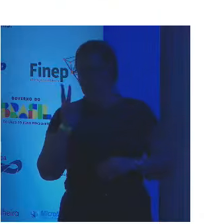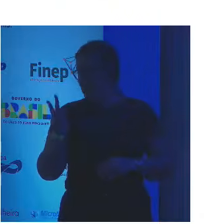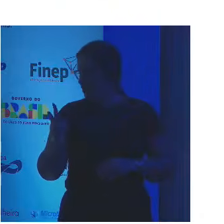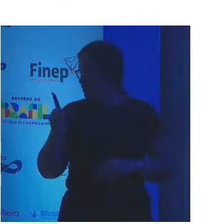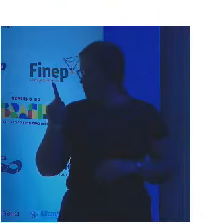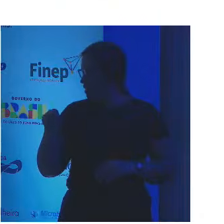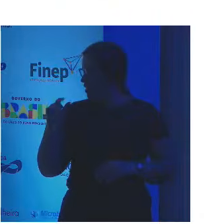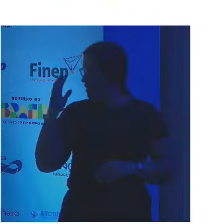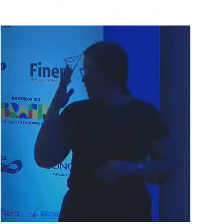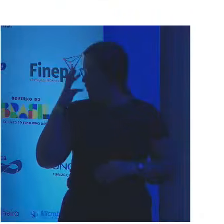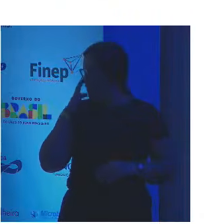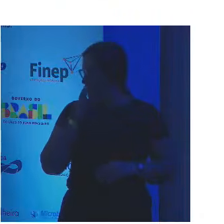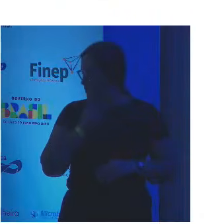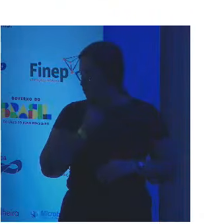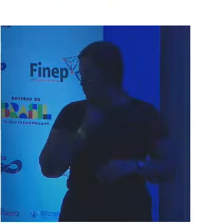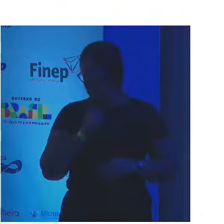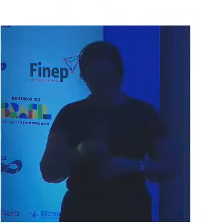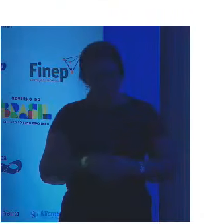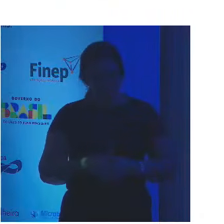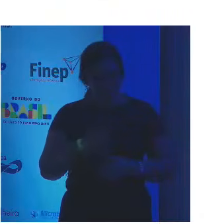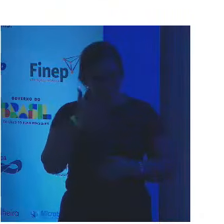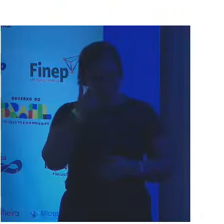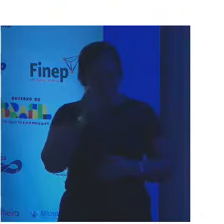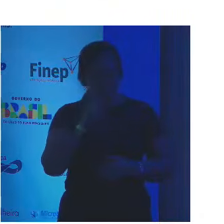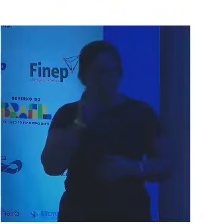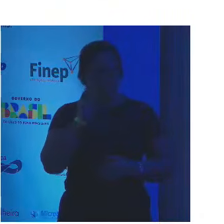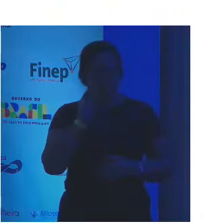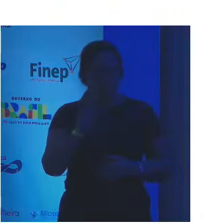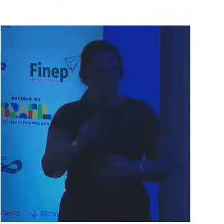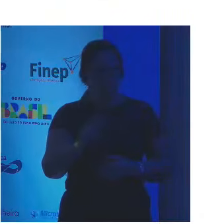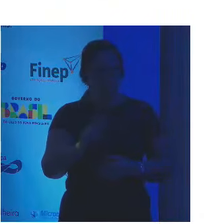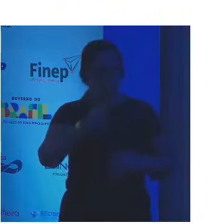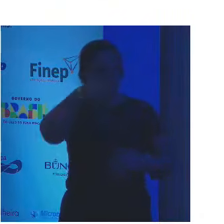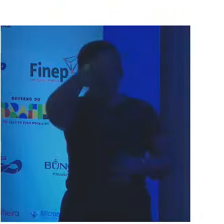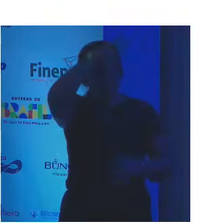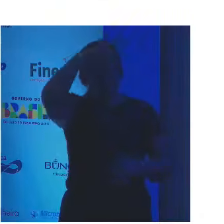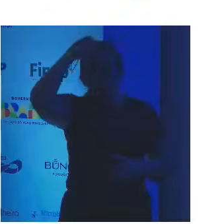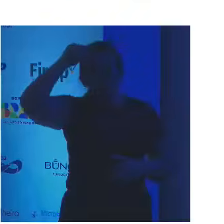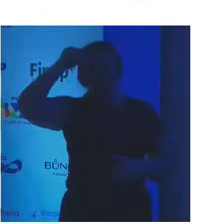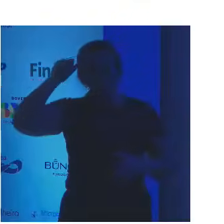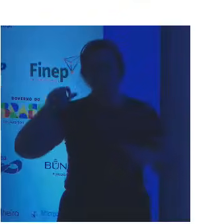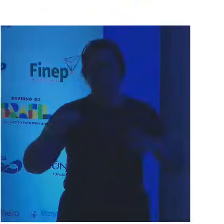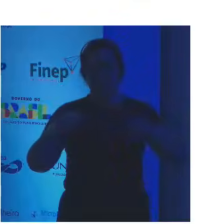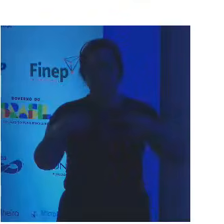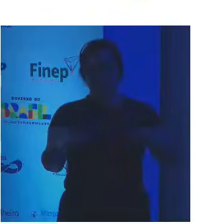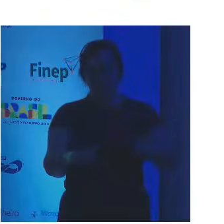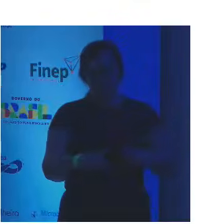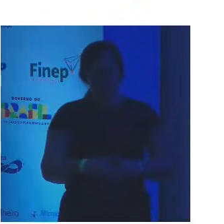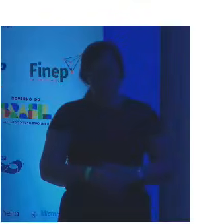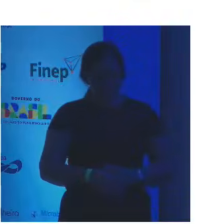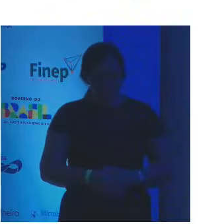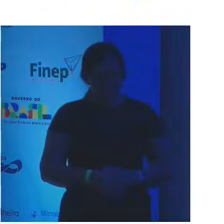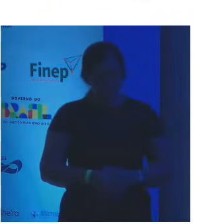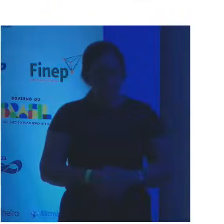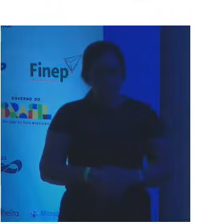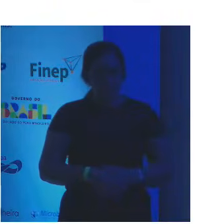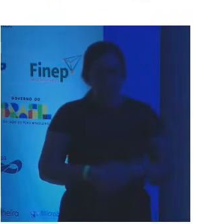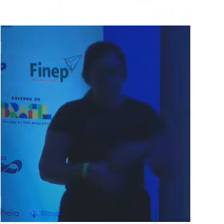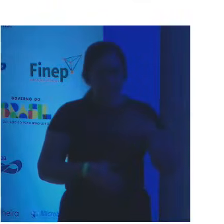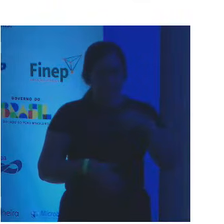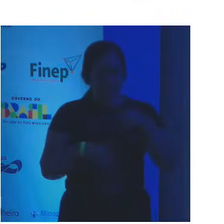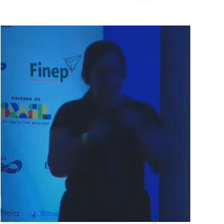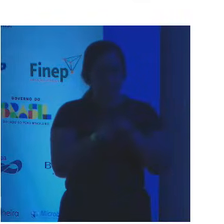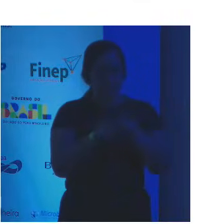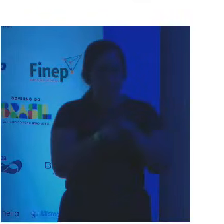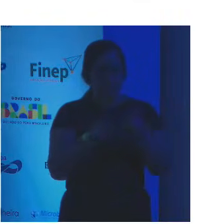we go down with the Amazons. And then when you reach this point, you can go deep and